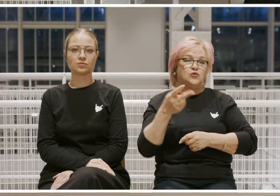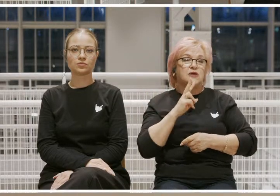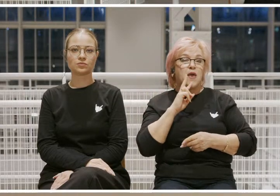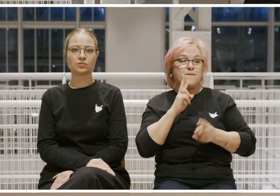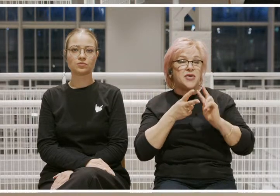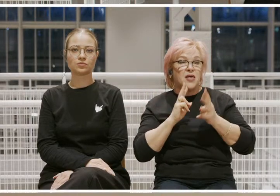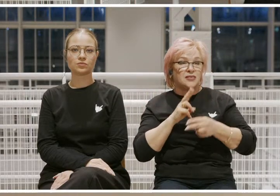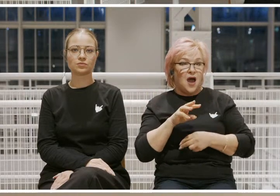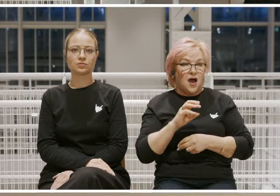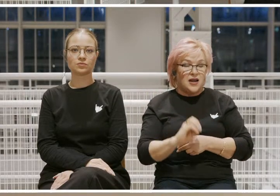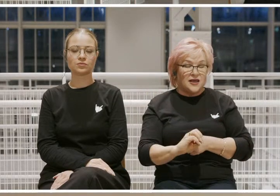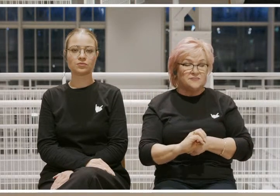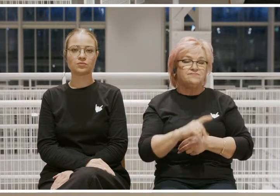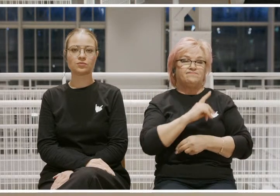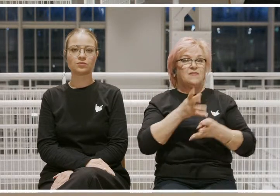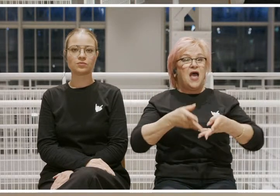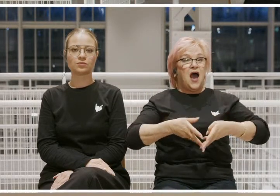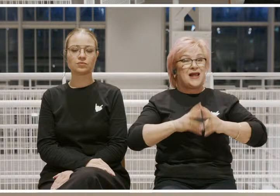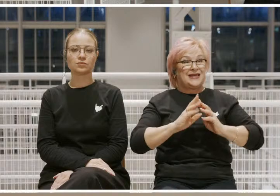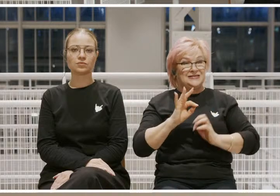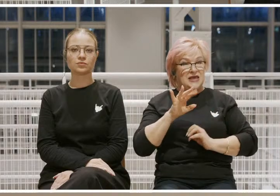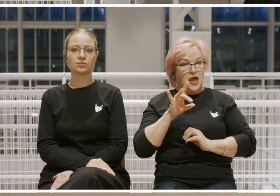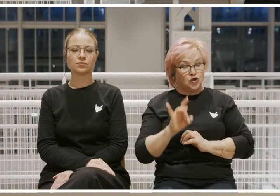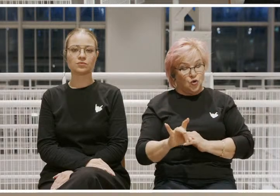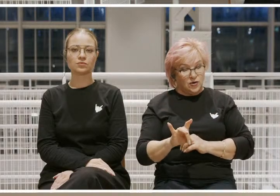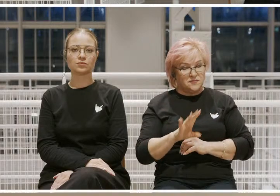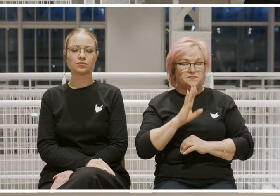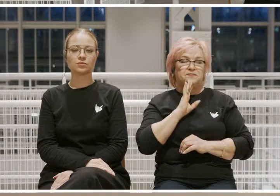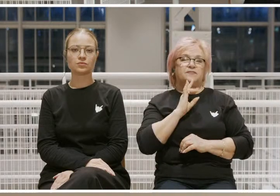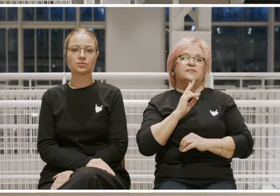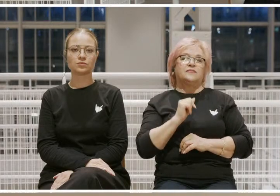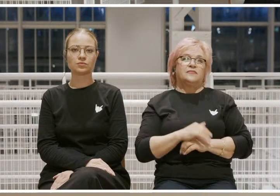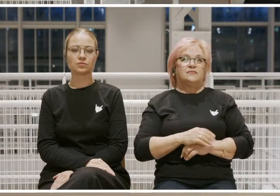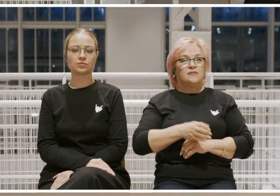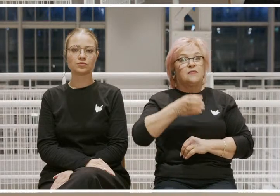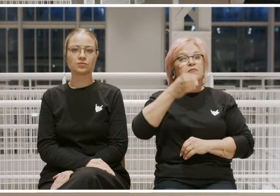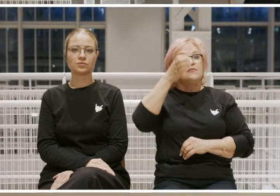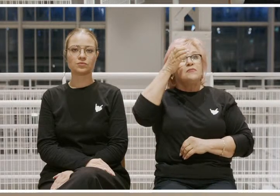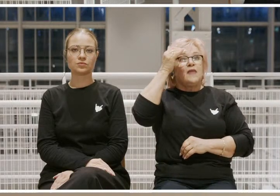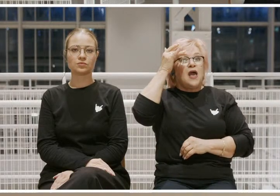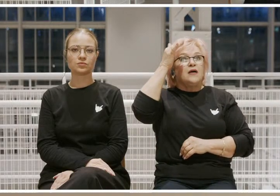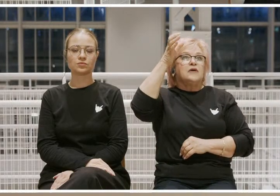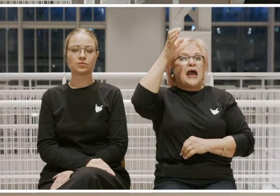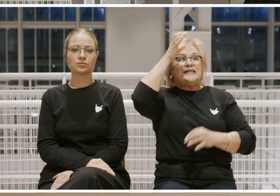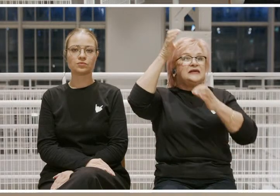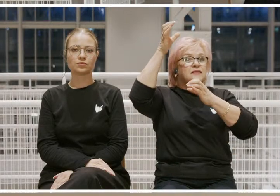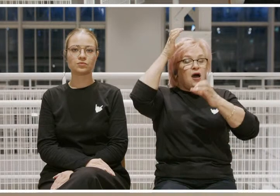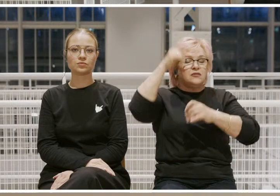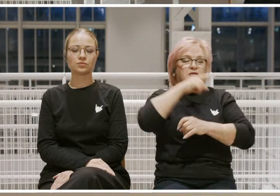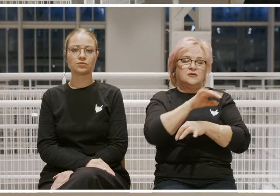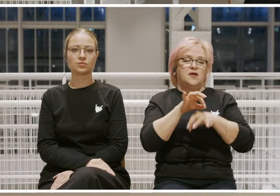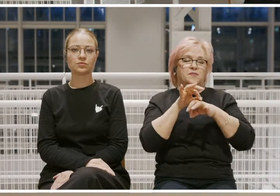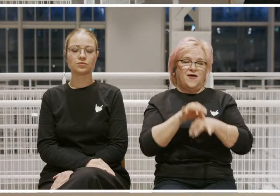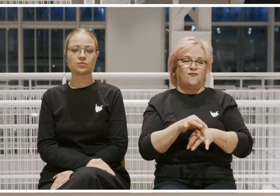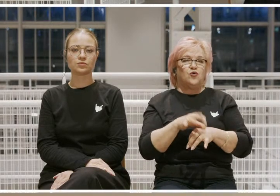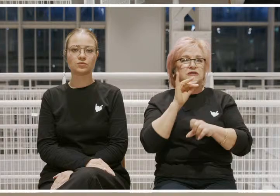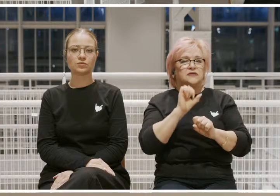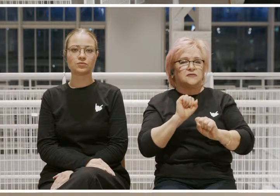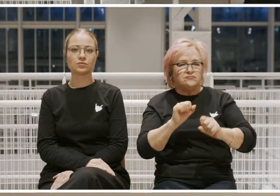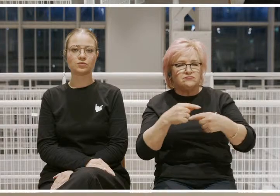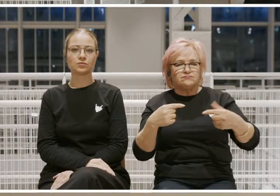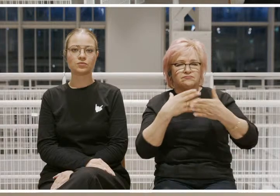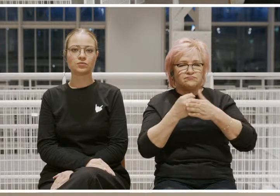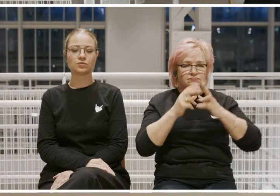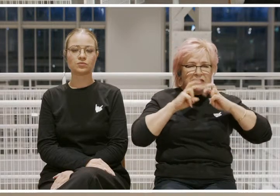she's also an architect and a PhD candidate who's doing her research on housing for